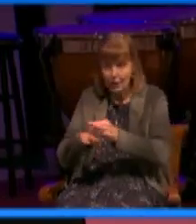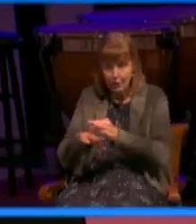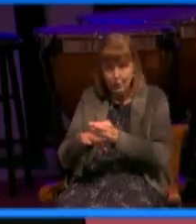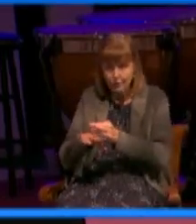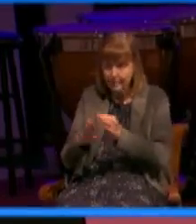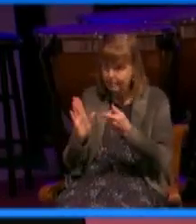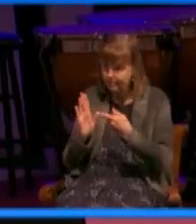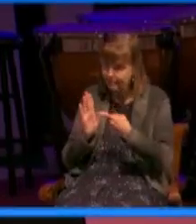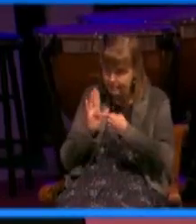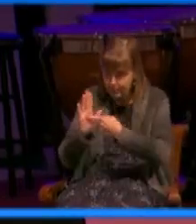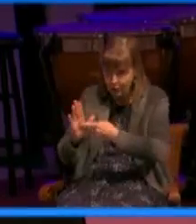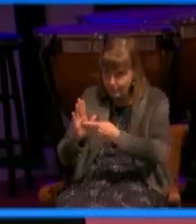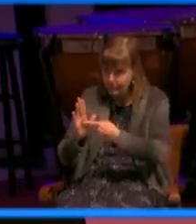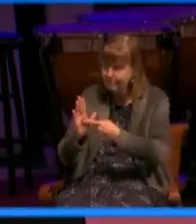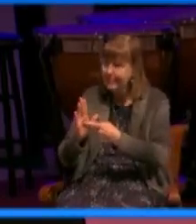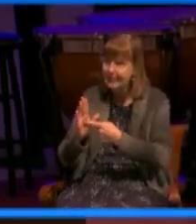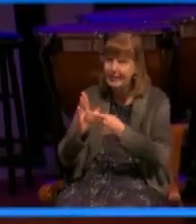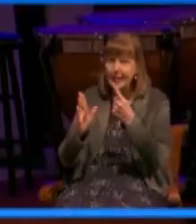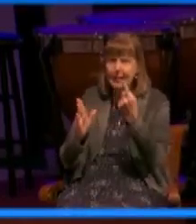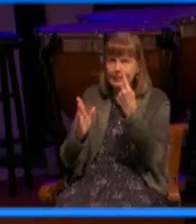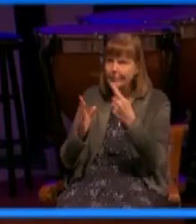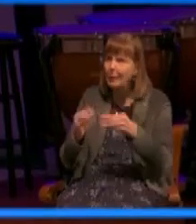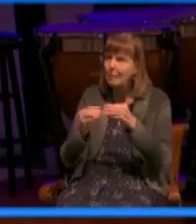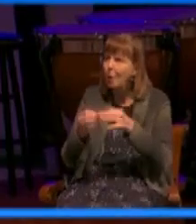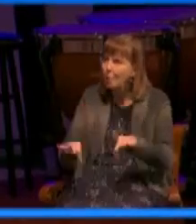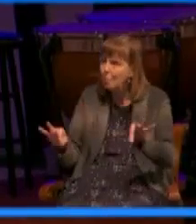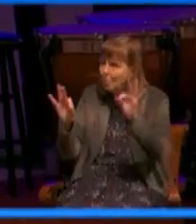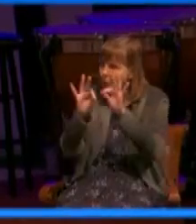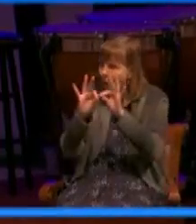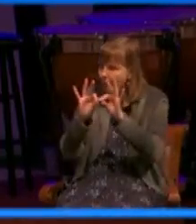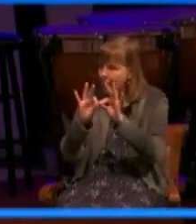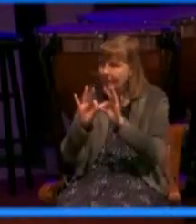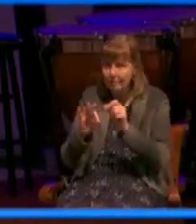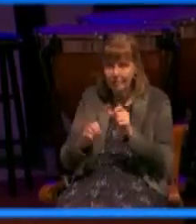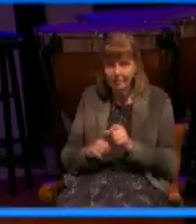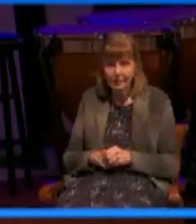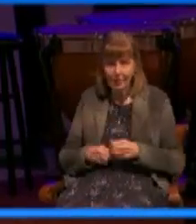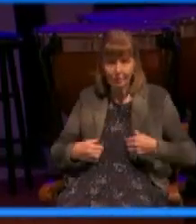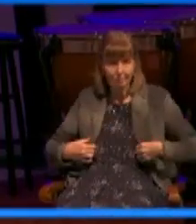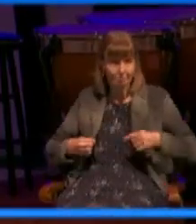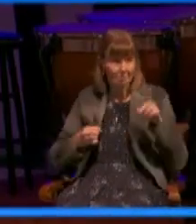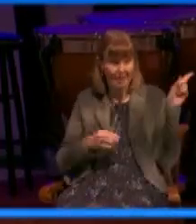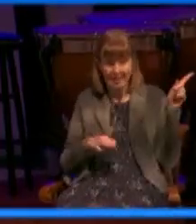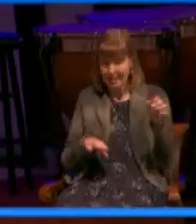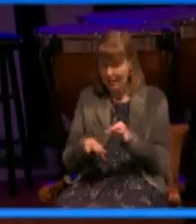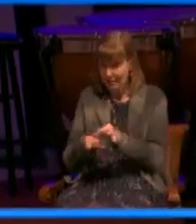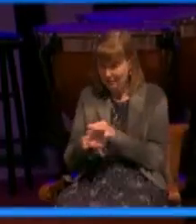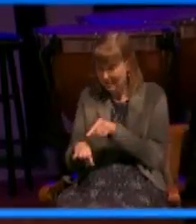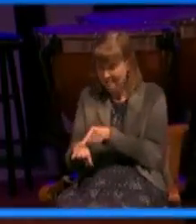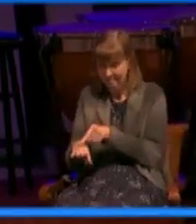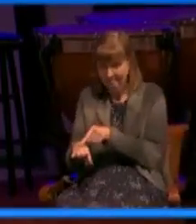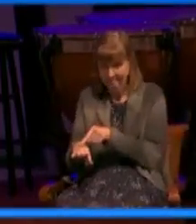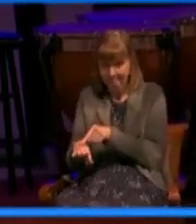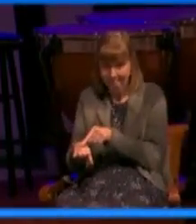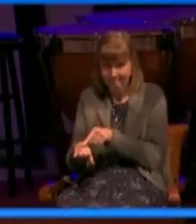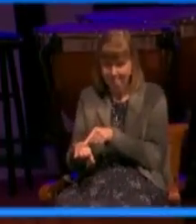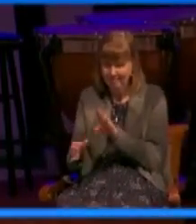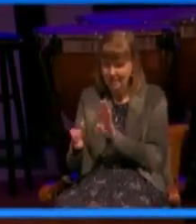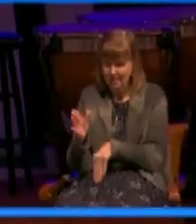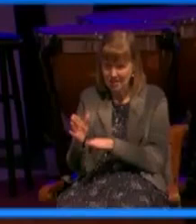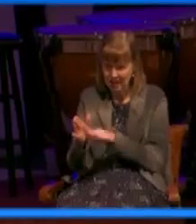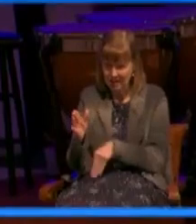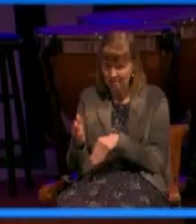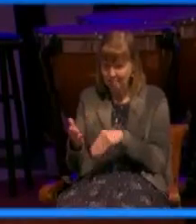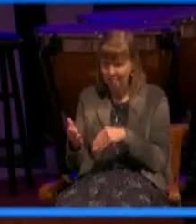ring. In fact, this one on my finger is less than $15. It's just a ring. But together with